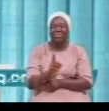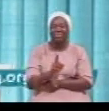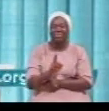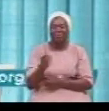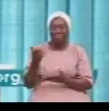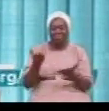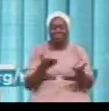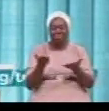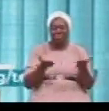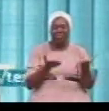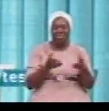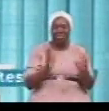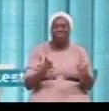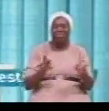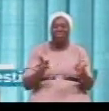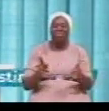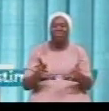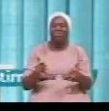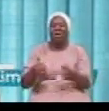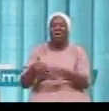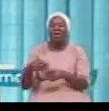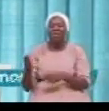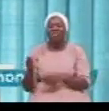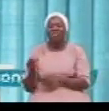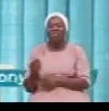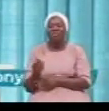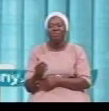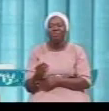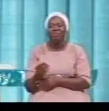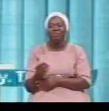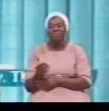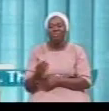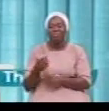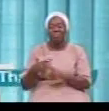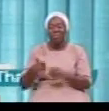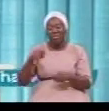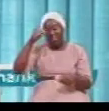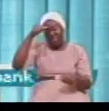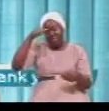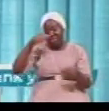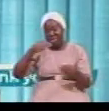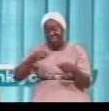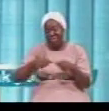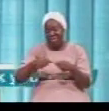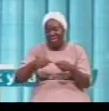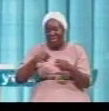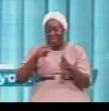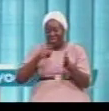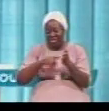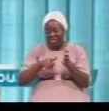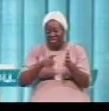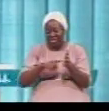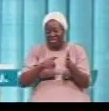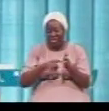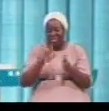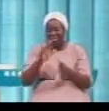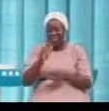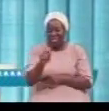Bring them out quickly. Don't waste time. Bring them out. But remember, check yourself.